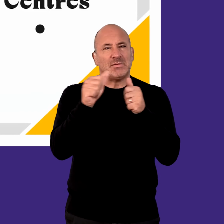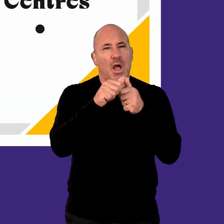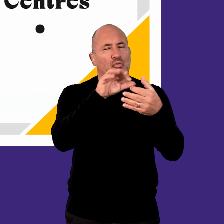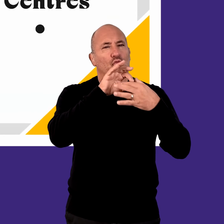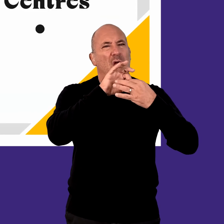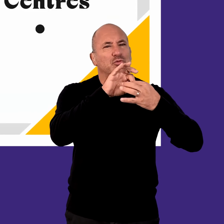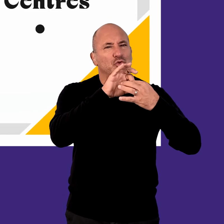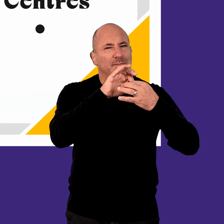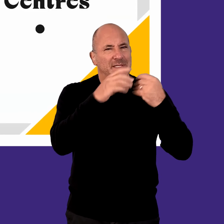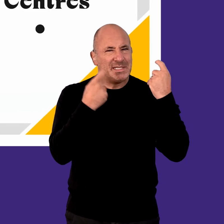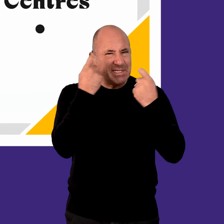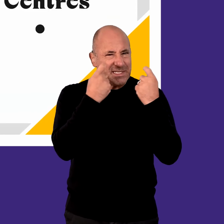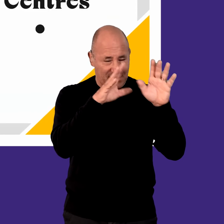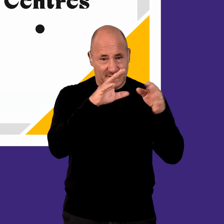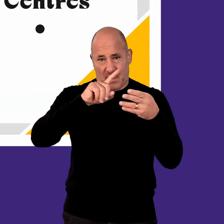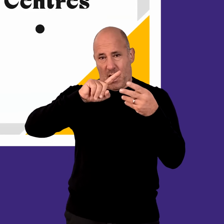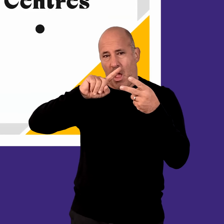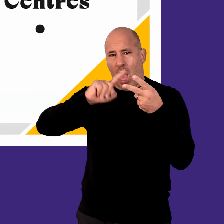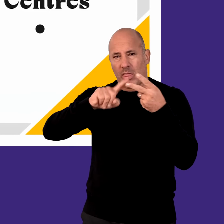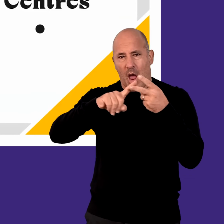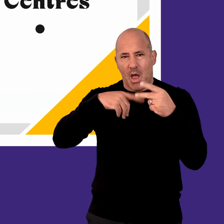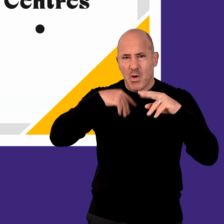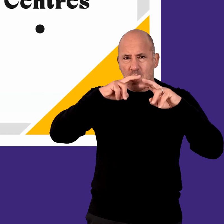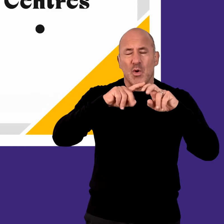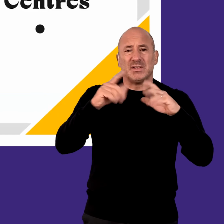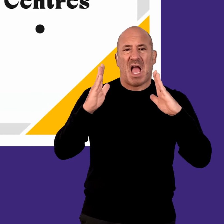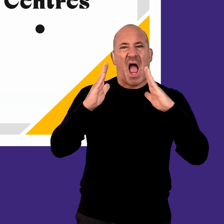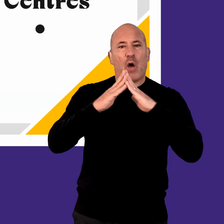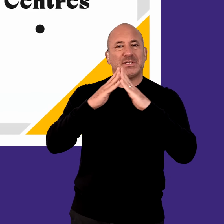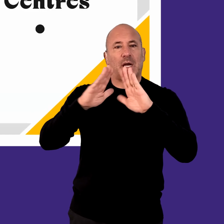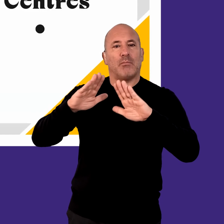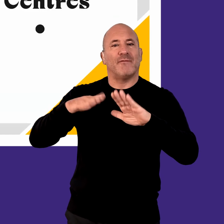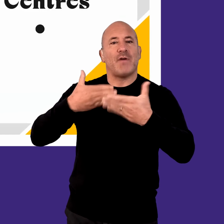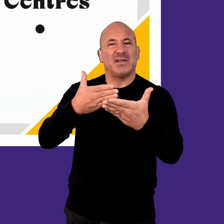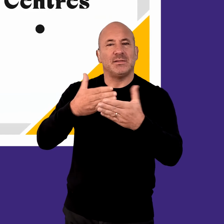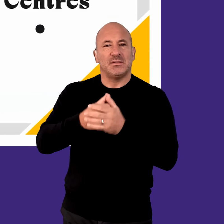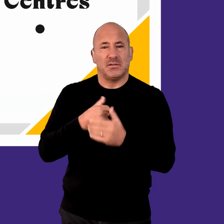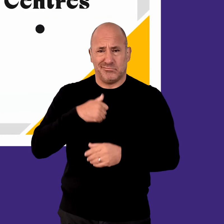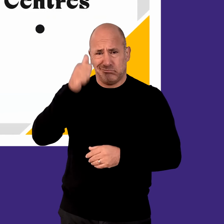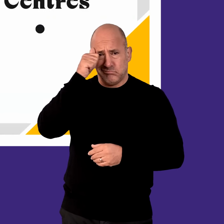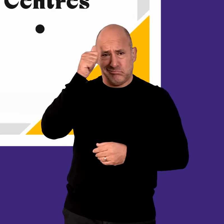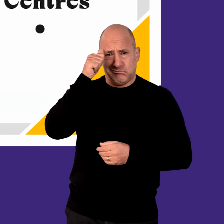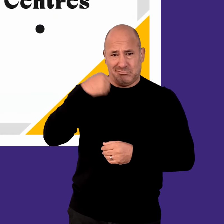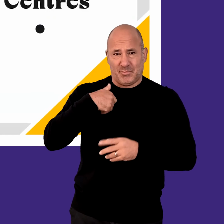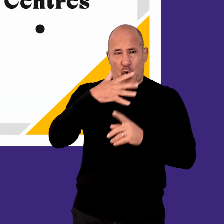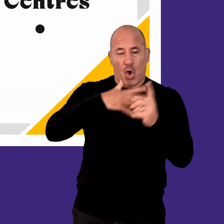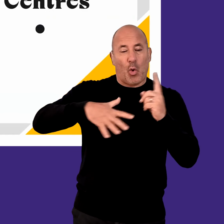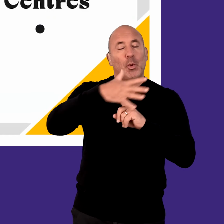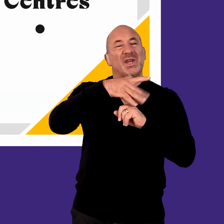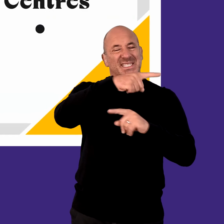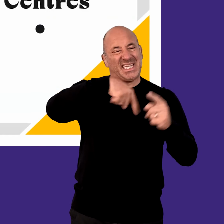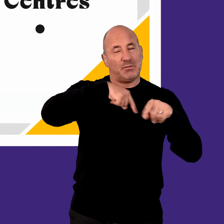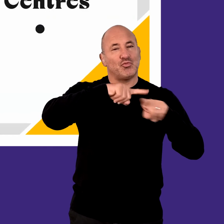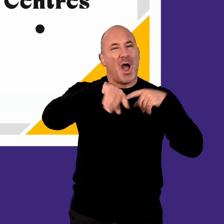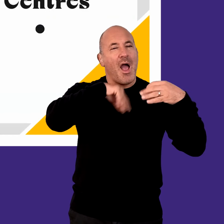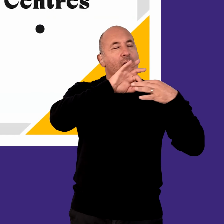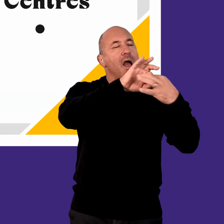sustainable relationships. And the other area that we wanted to explore was around housing